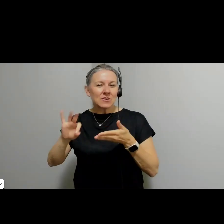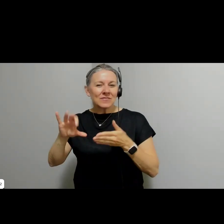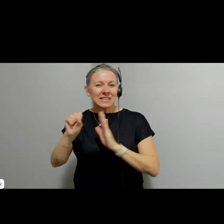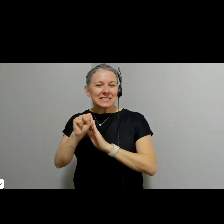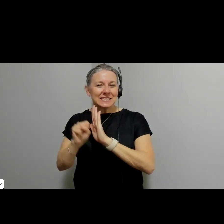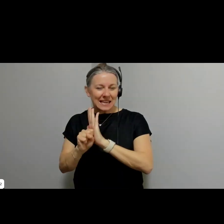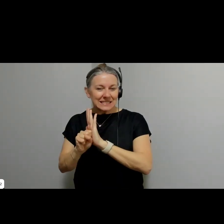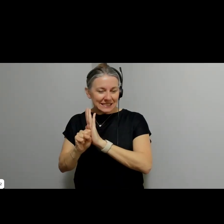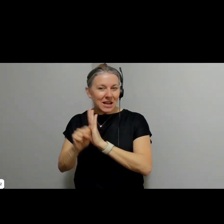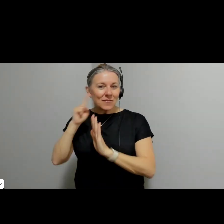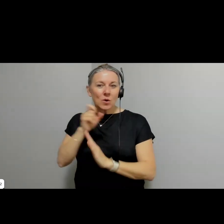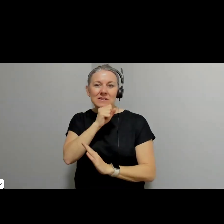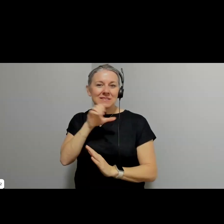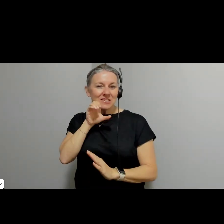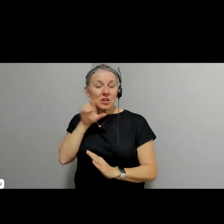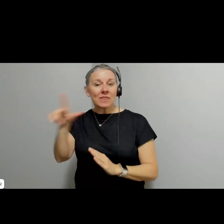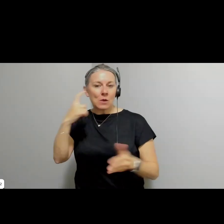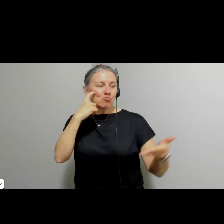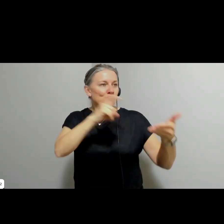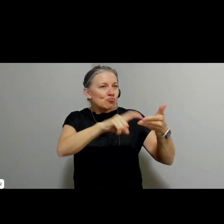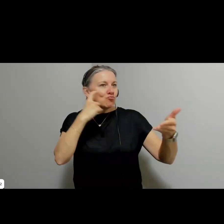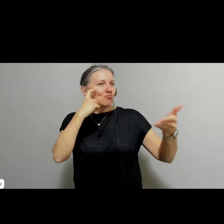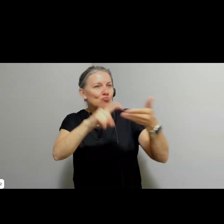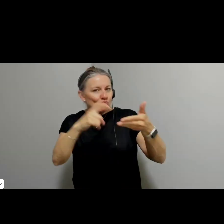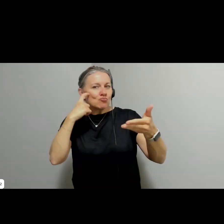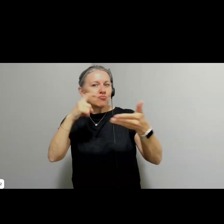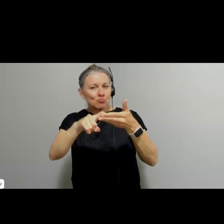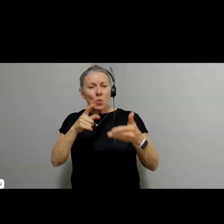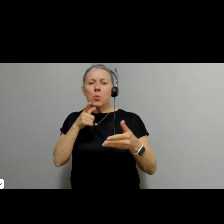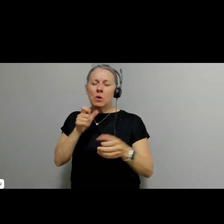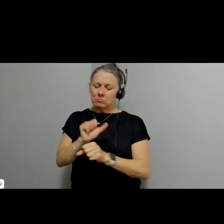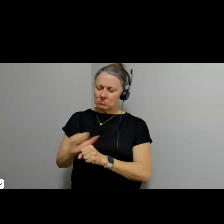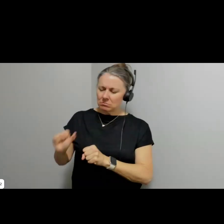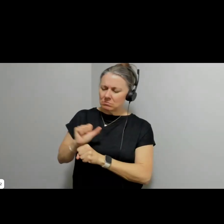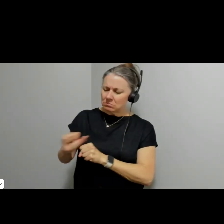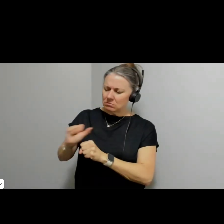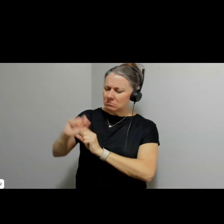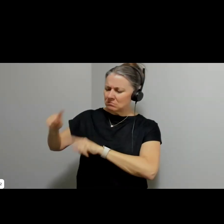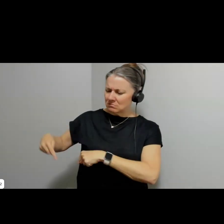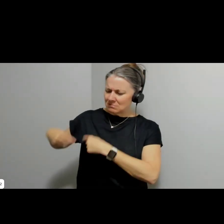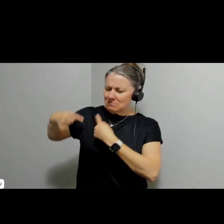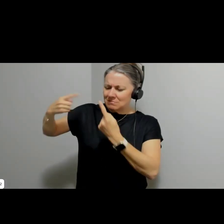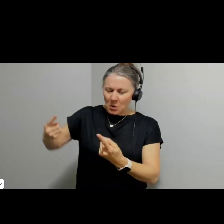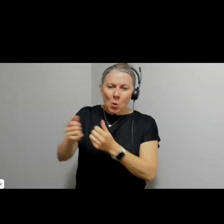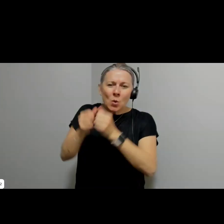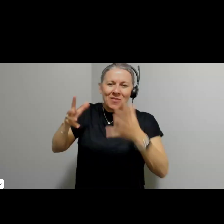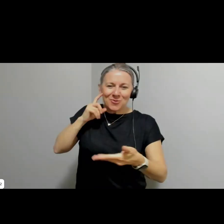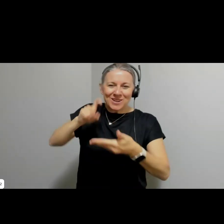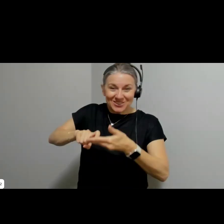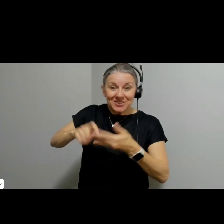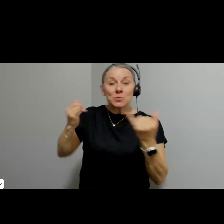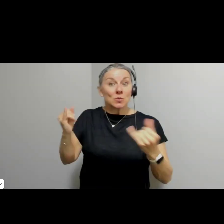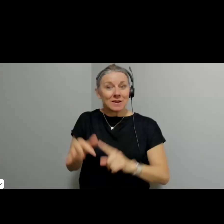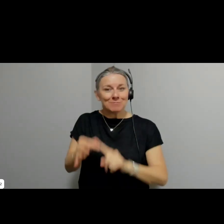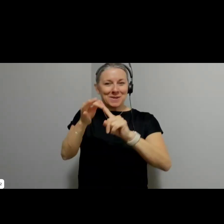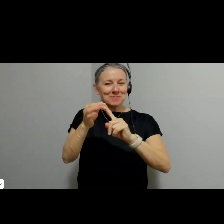leaders in our field for the often tireless and unreported work that they do. And it is with enormous